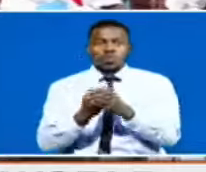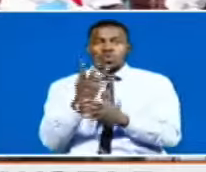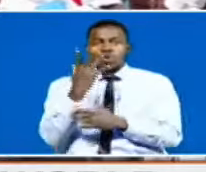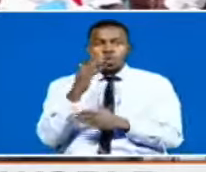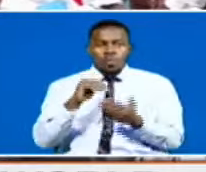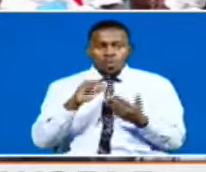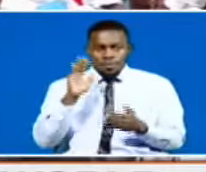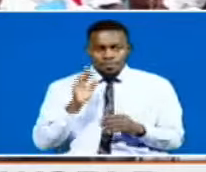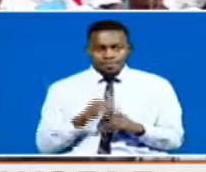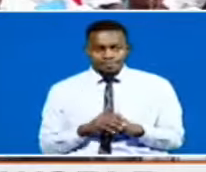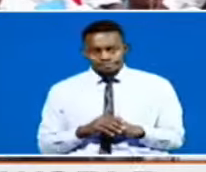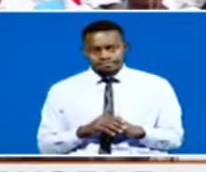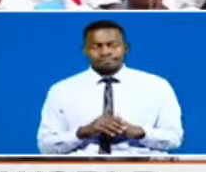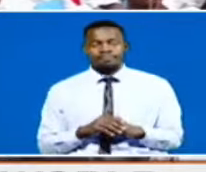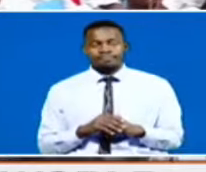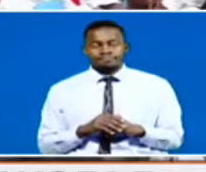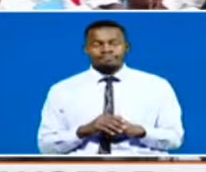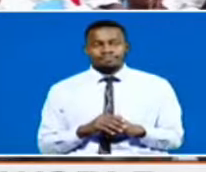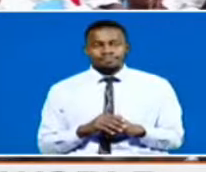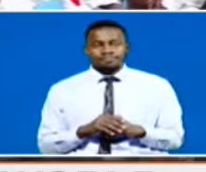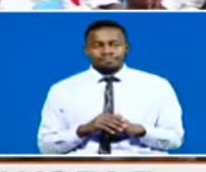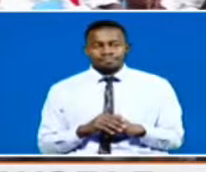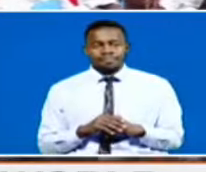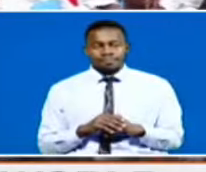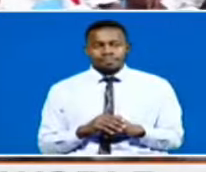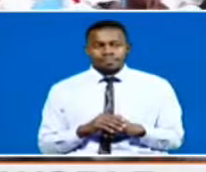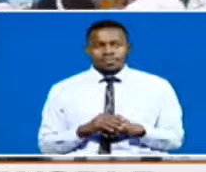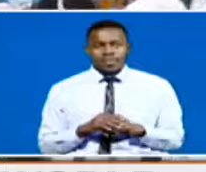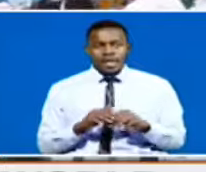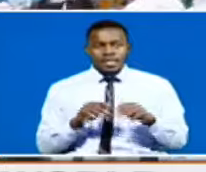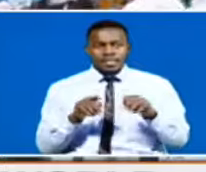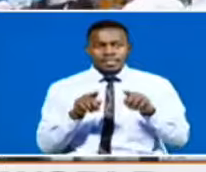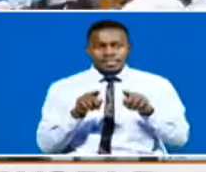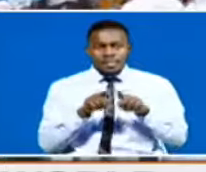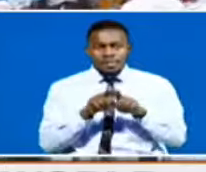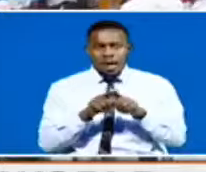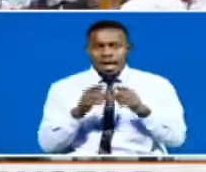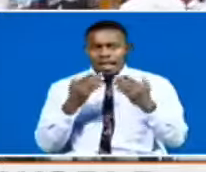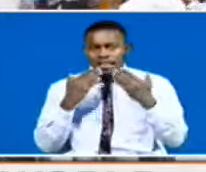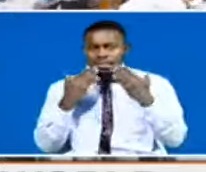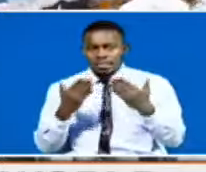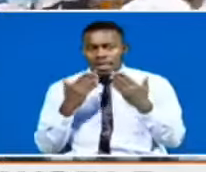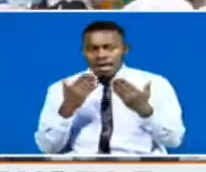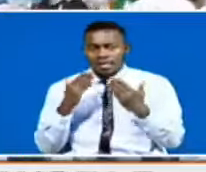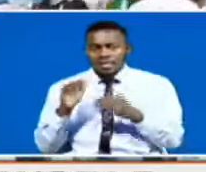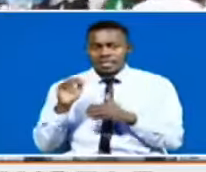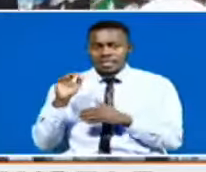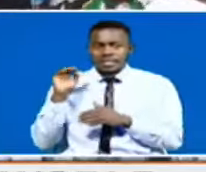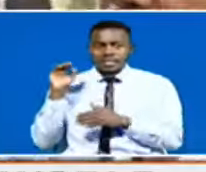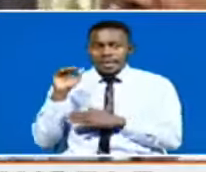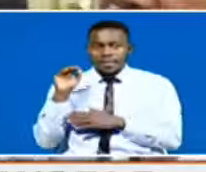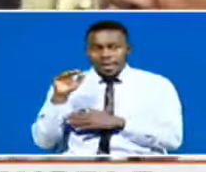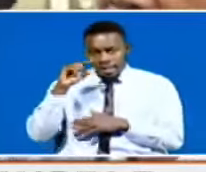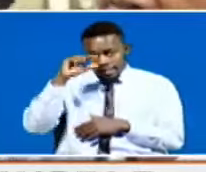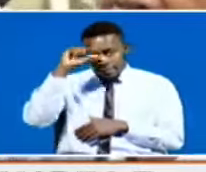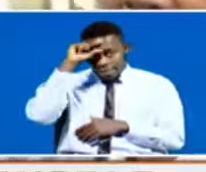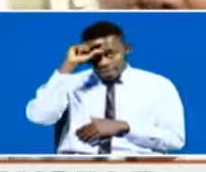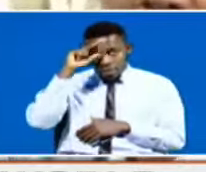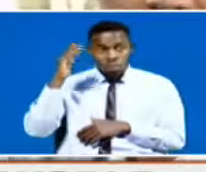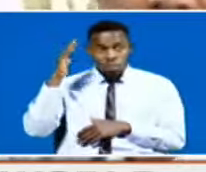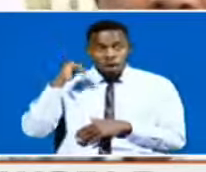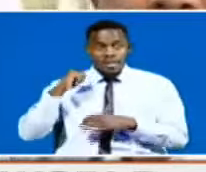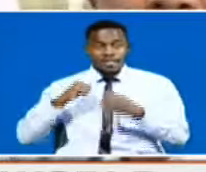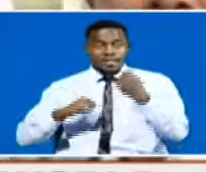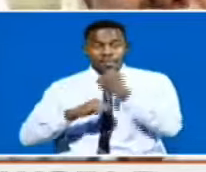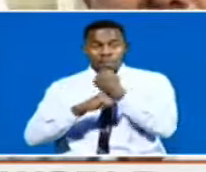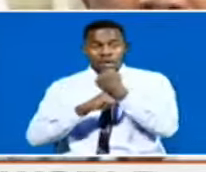I would like also to recognize also the effort of the government of Zambia supporting us